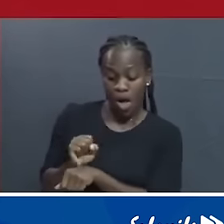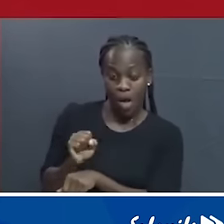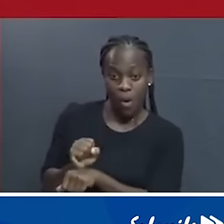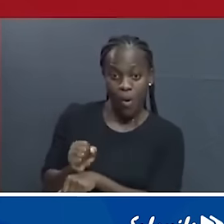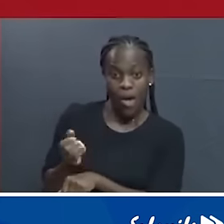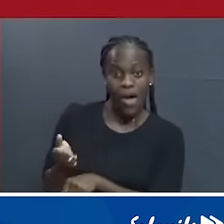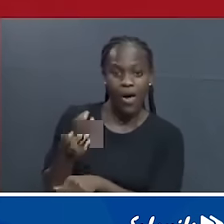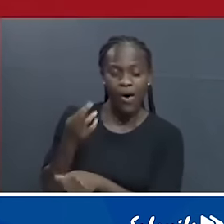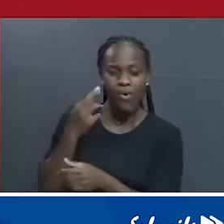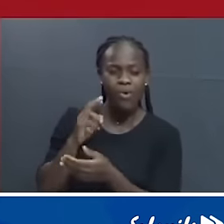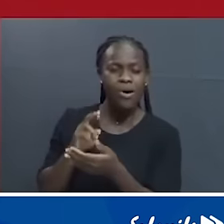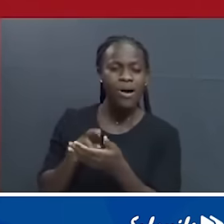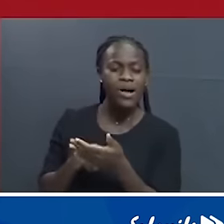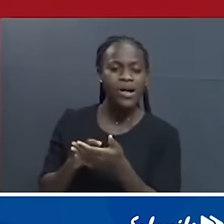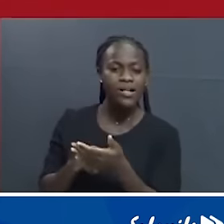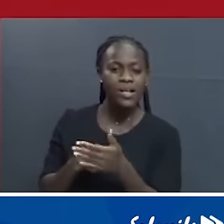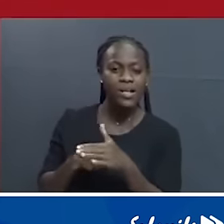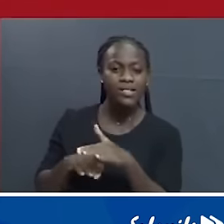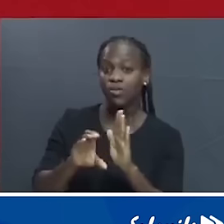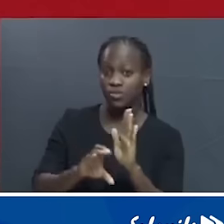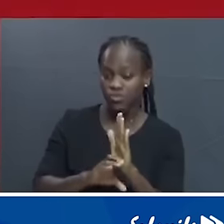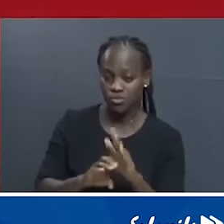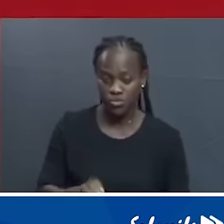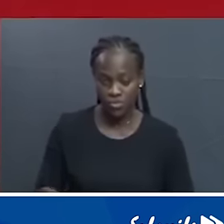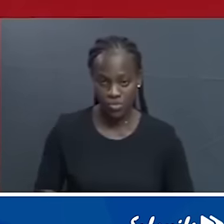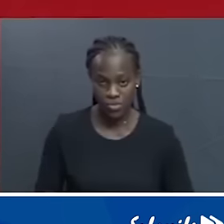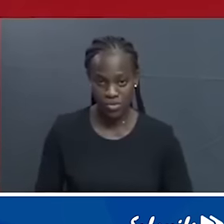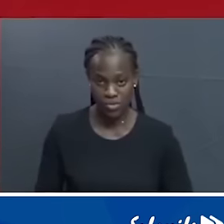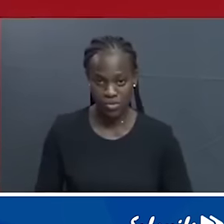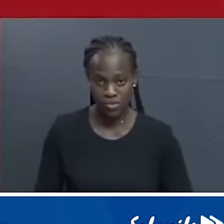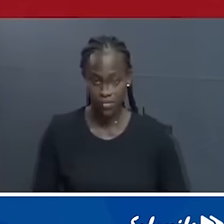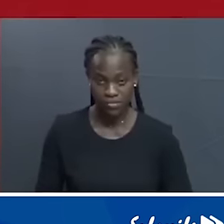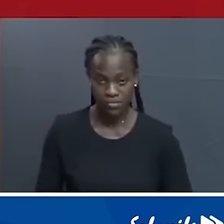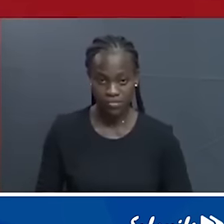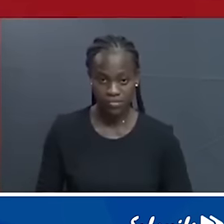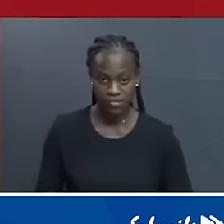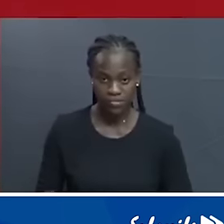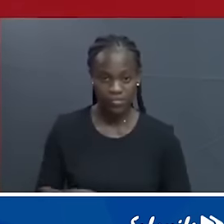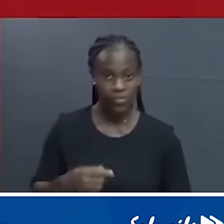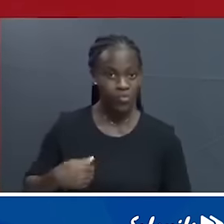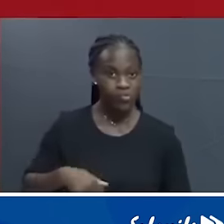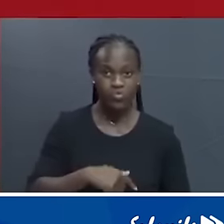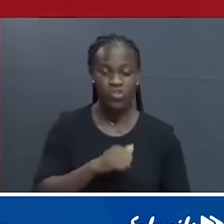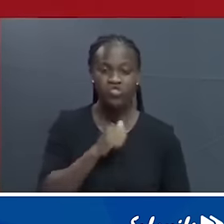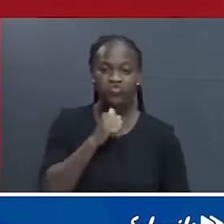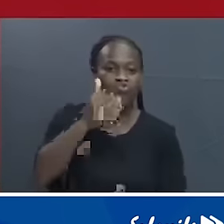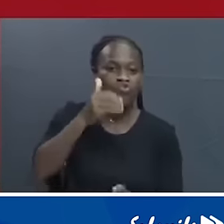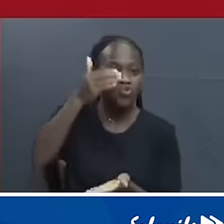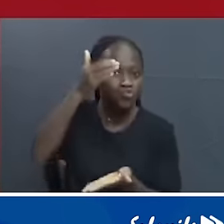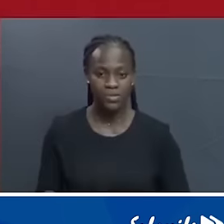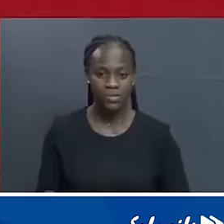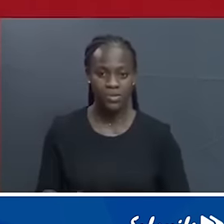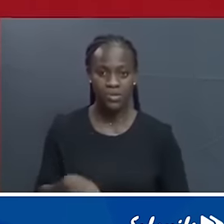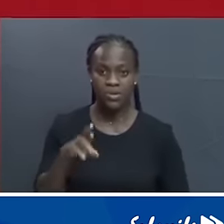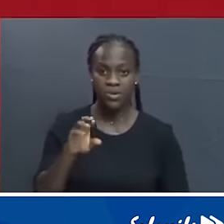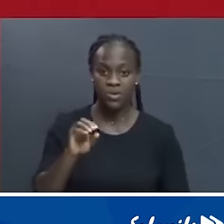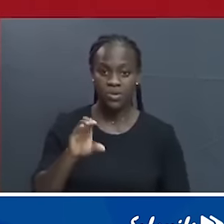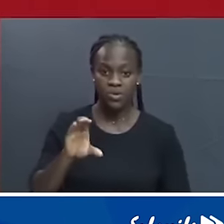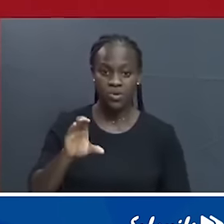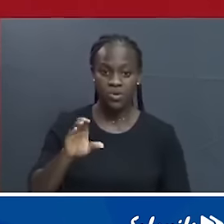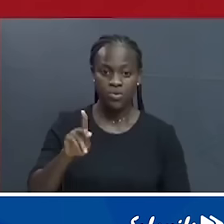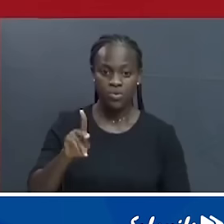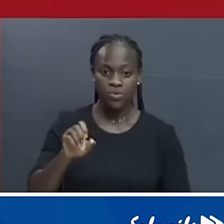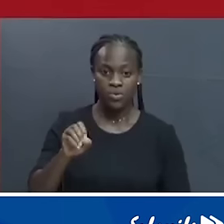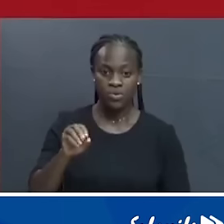is recognizably under the Constitution, we shall not cease and desist. Yeah.